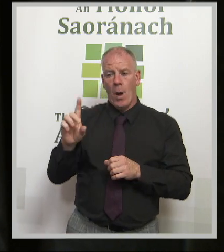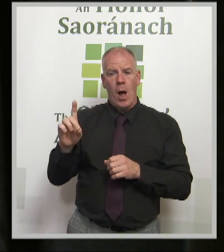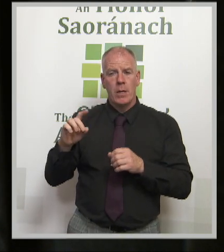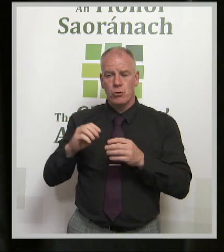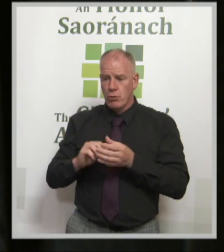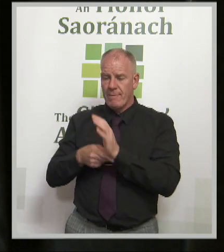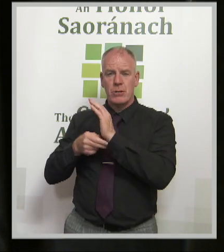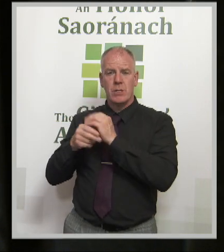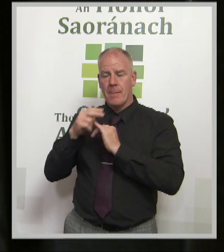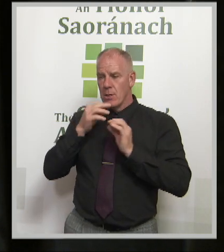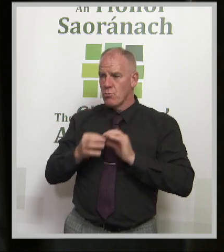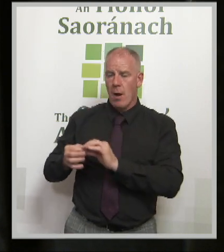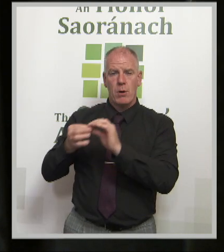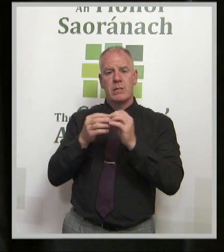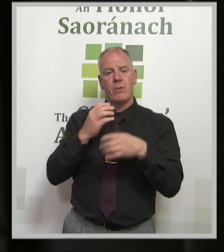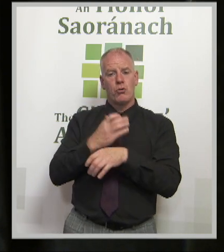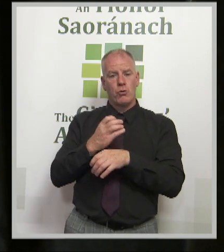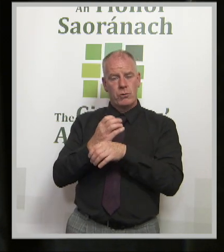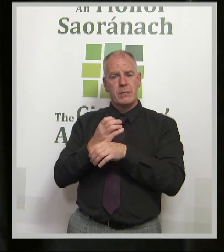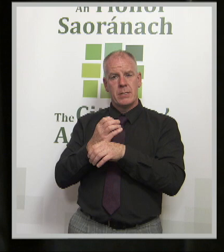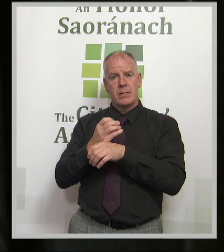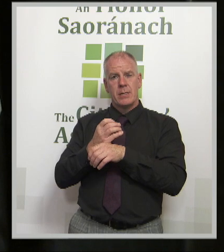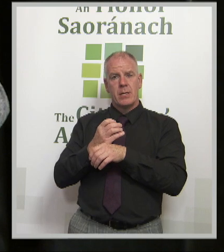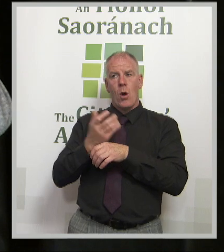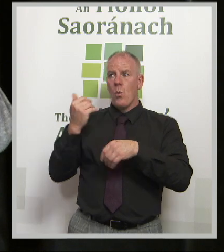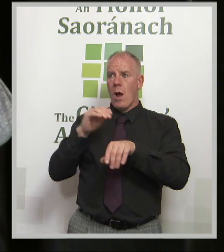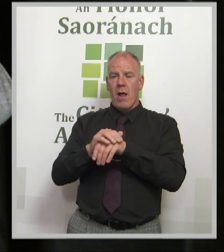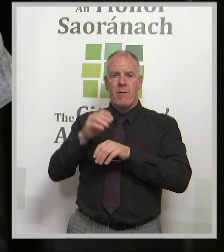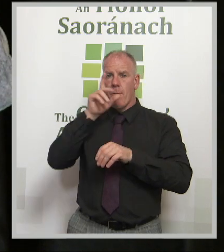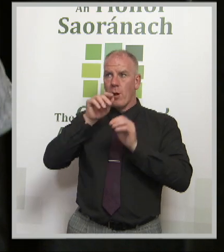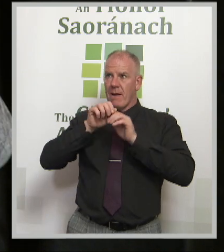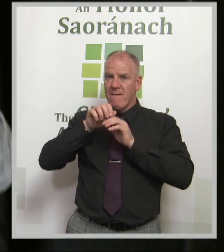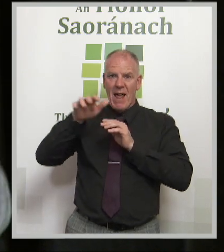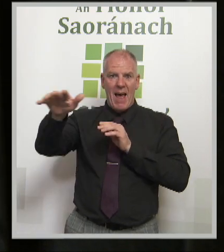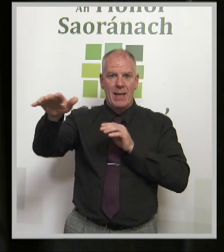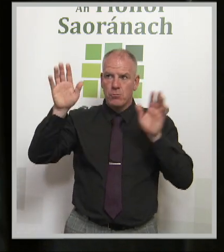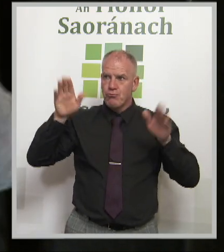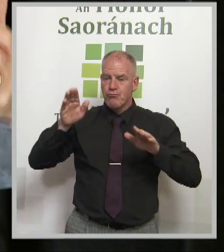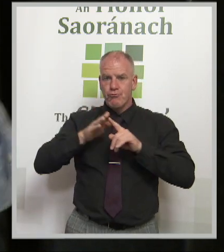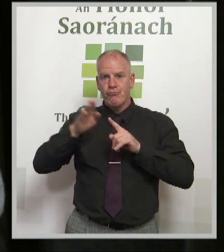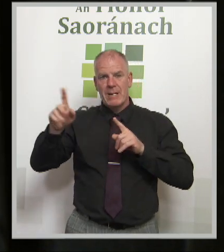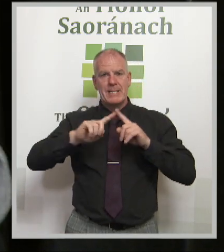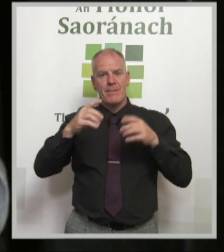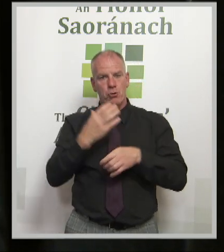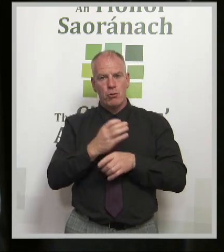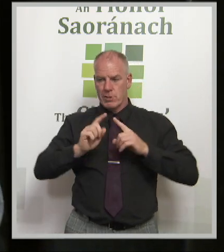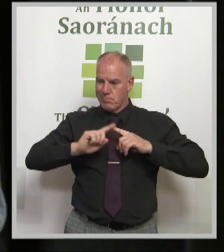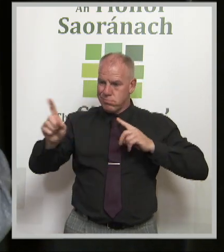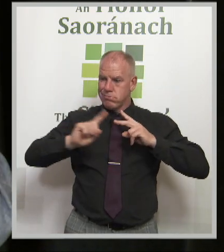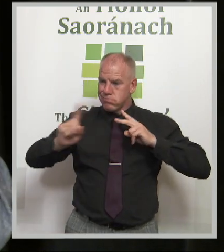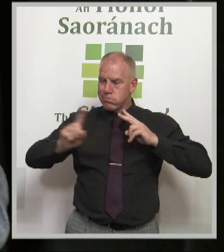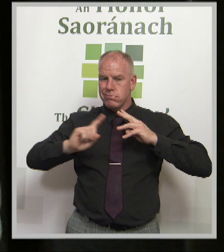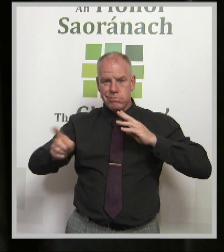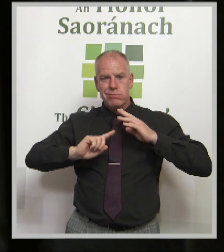generate cooperation between countries throughout the flyways of birds and other species that migrate between different